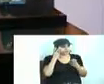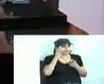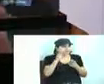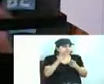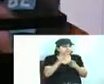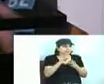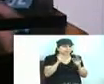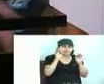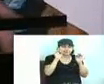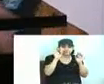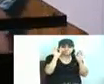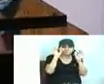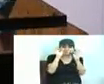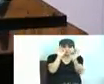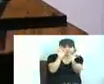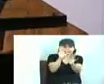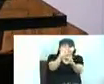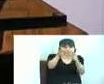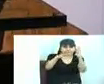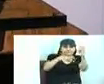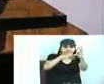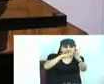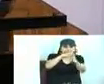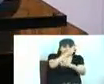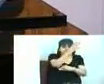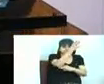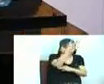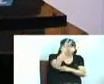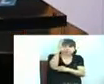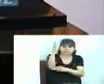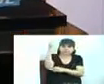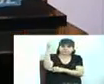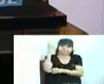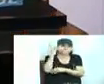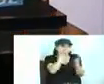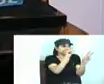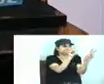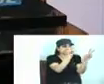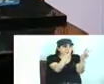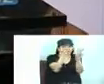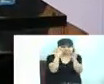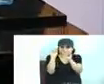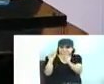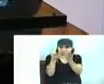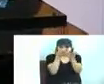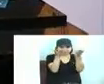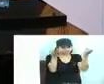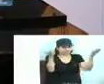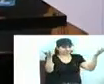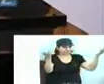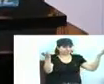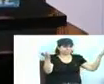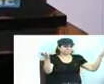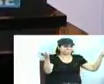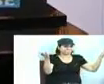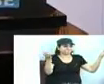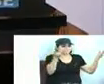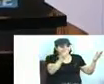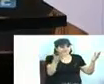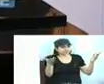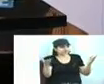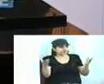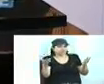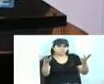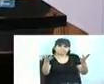paradise, simply look around and view it. Anything